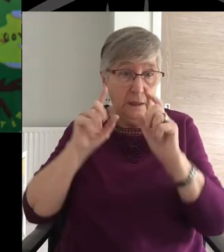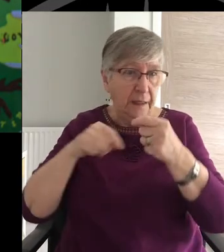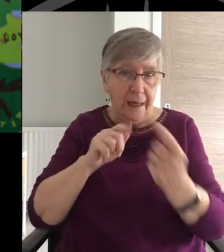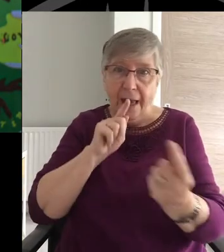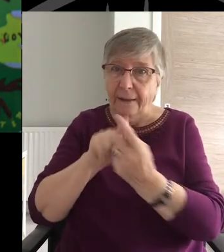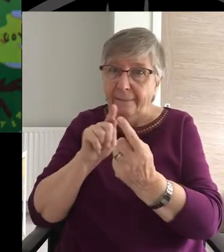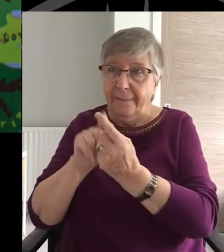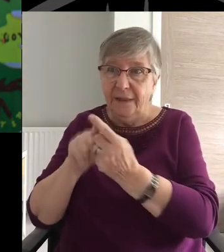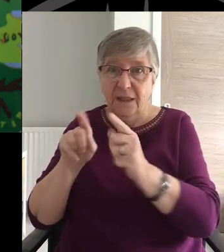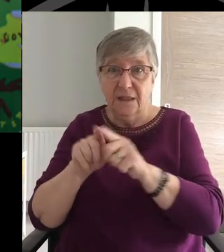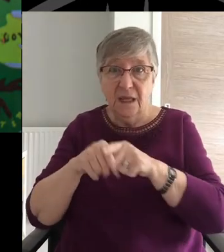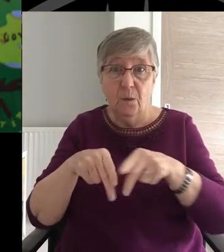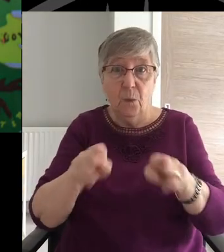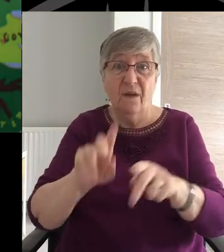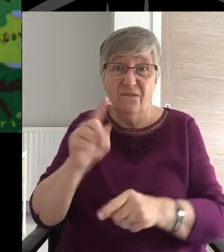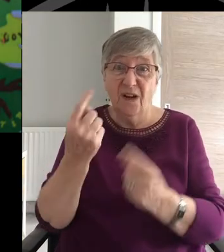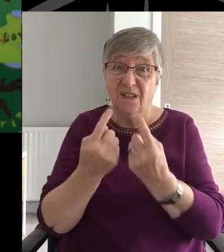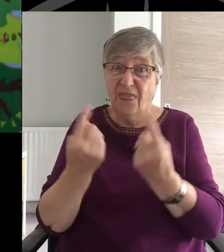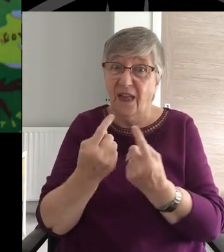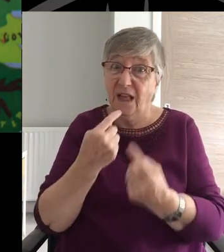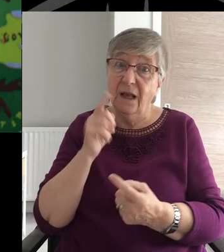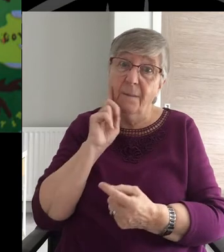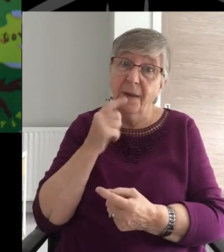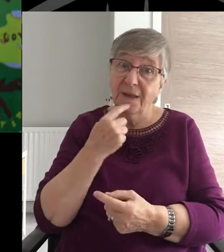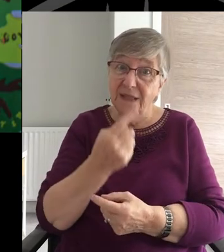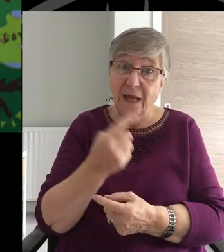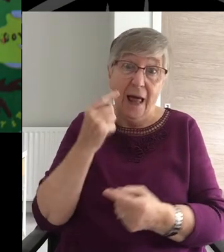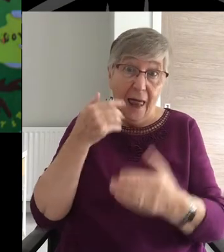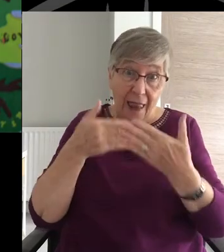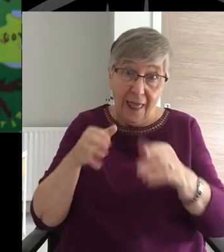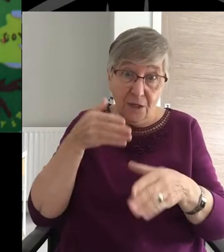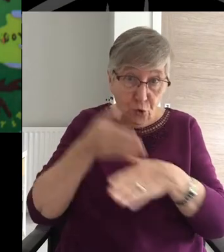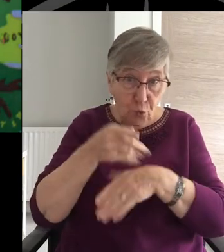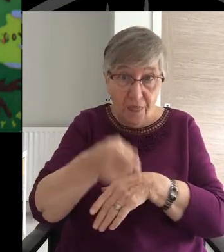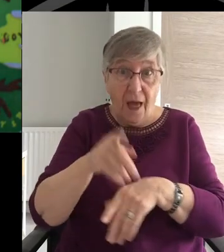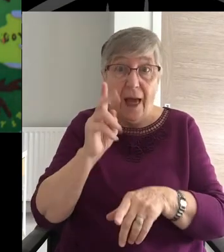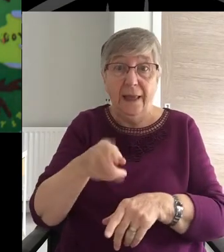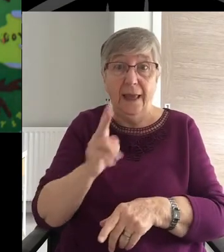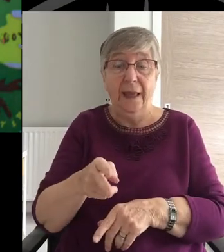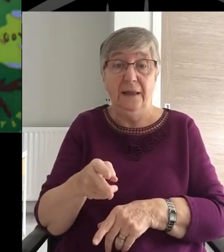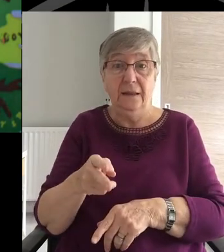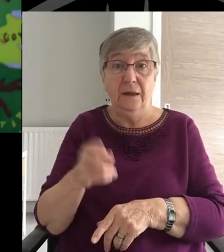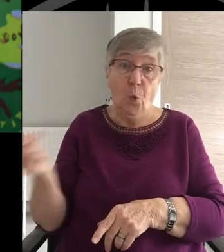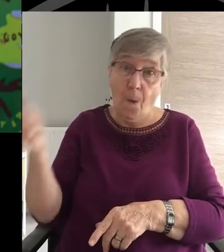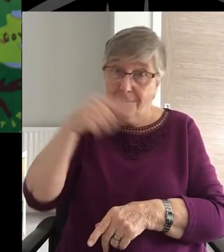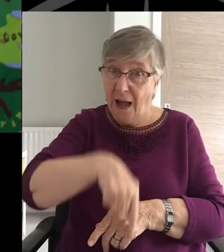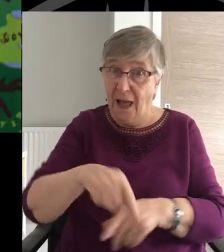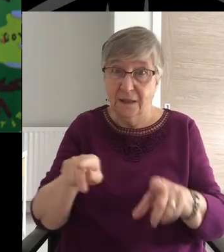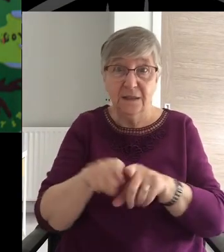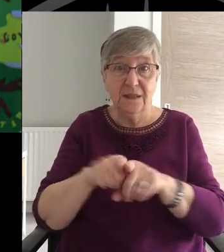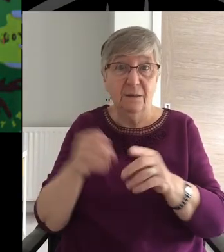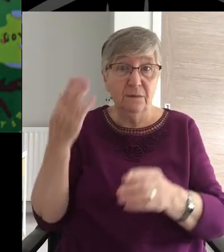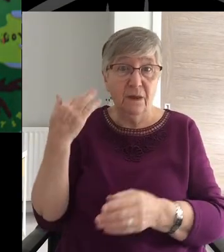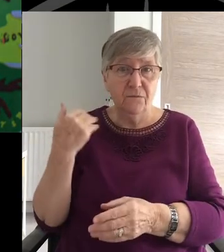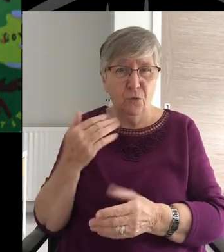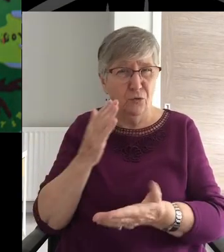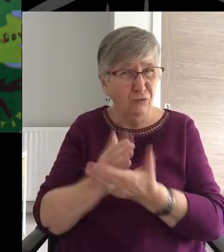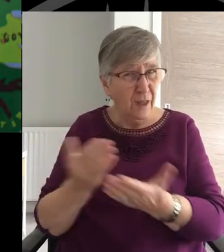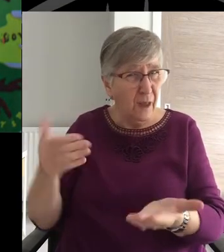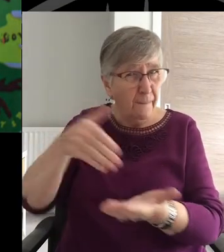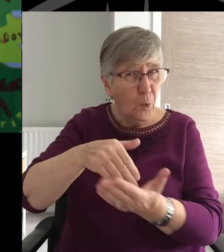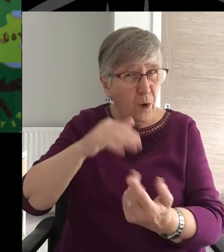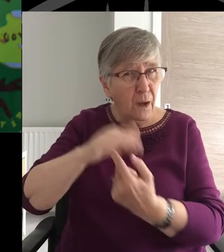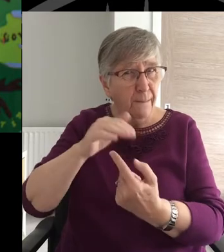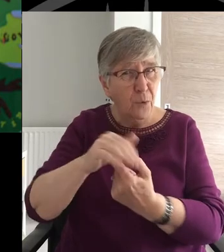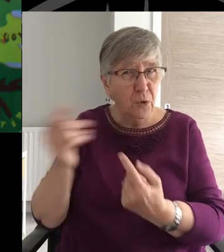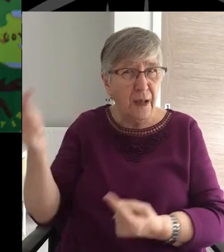meet in that kind of way, the first thing people say is, well, let's do that again. Let's get back to it. Is it really more important to get back to